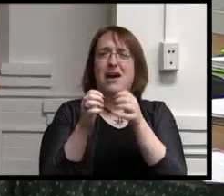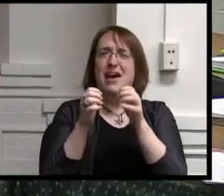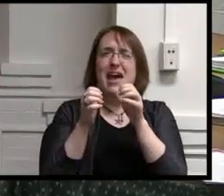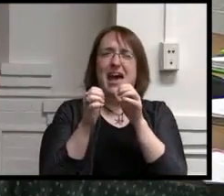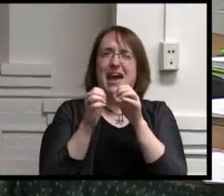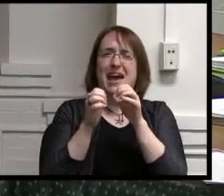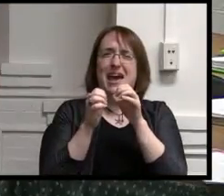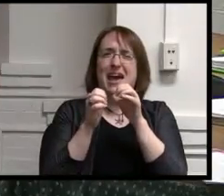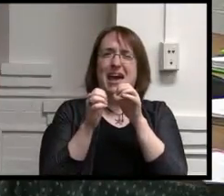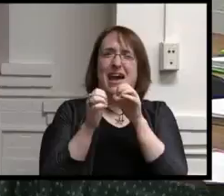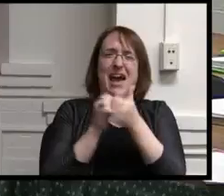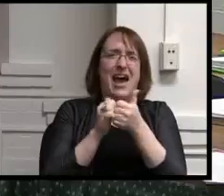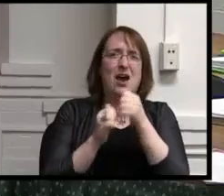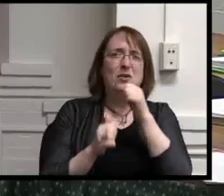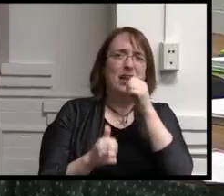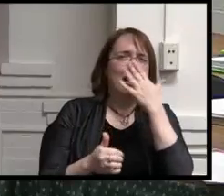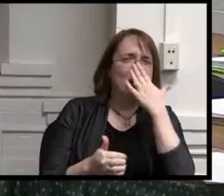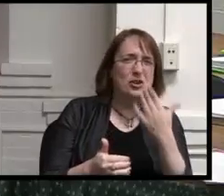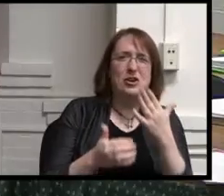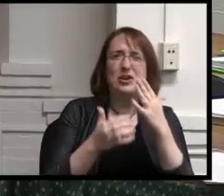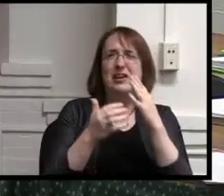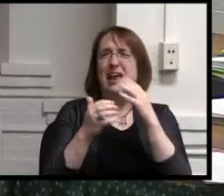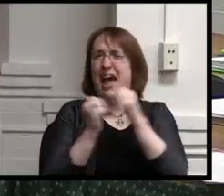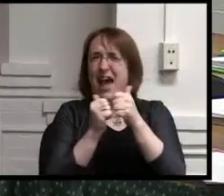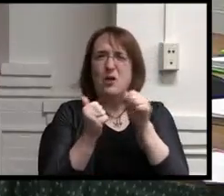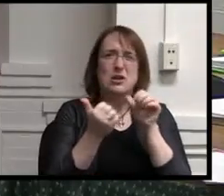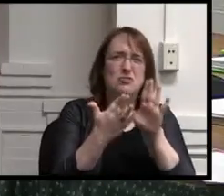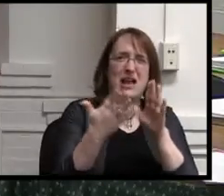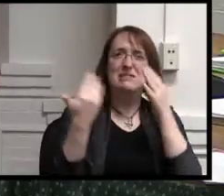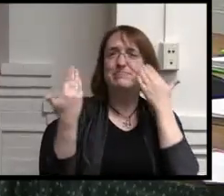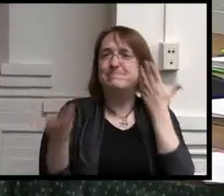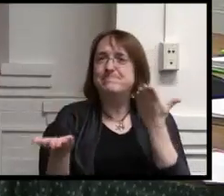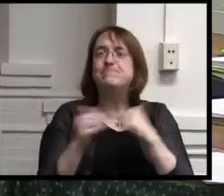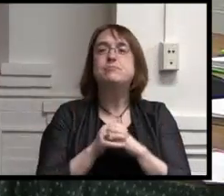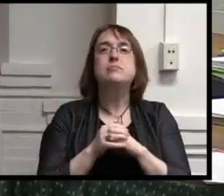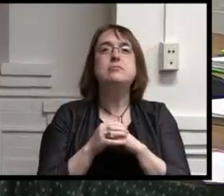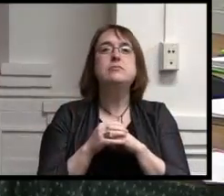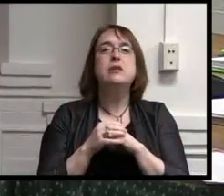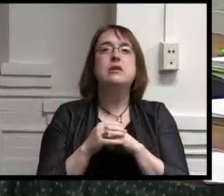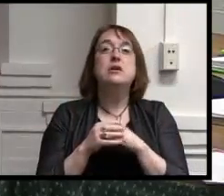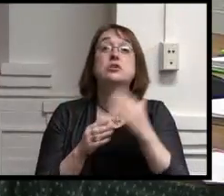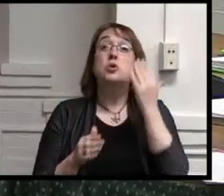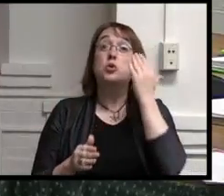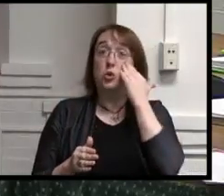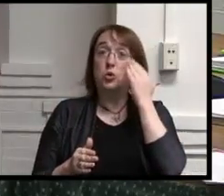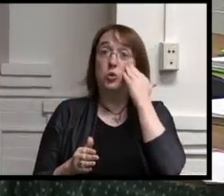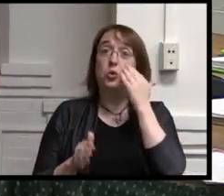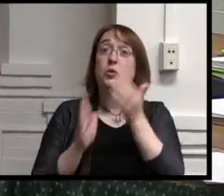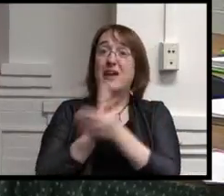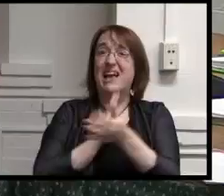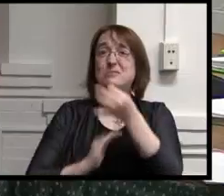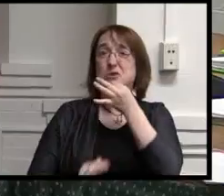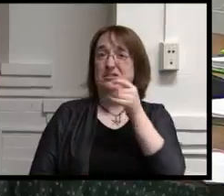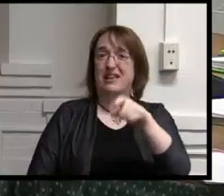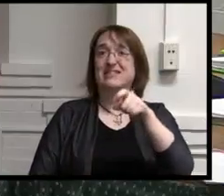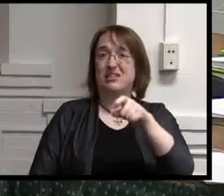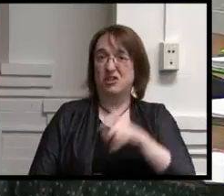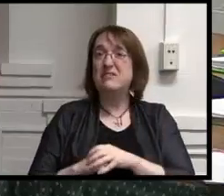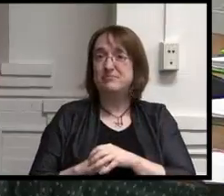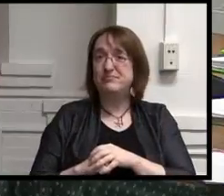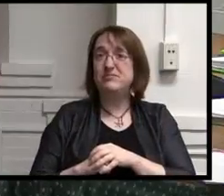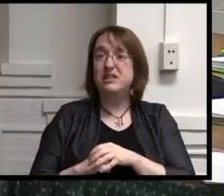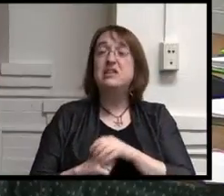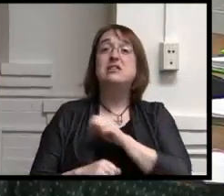deficient and what needed to be done in order to address that. So we knew we needed expert assistance. I formed a committee